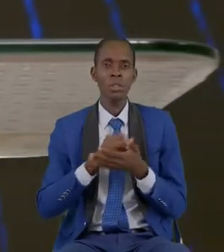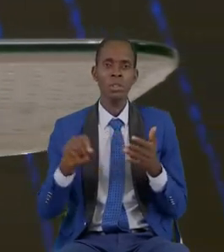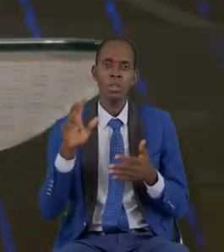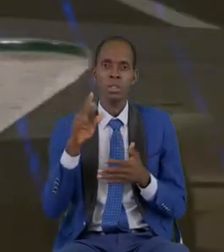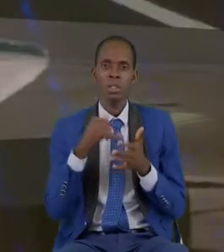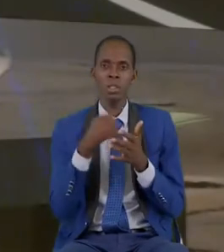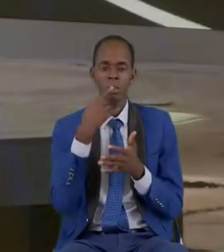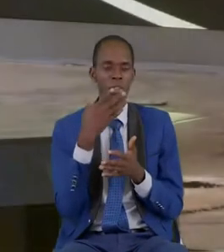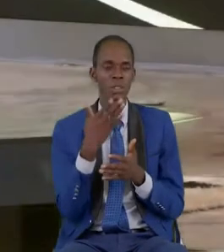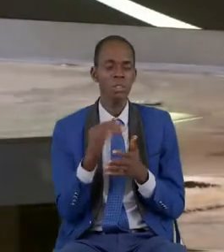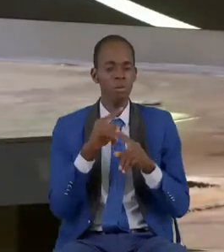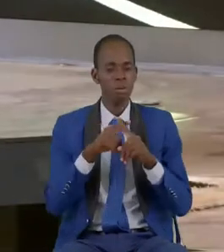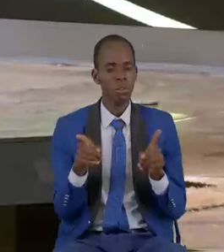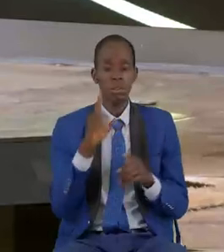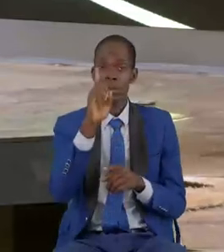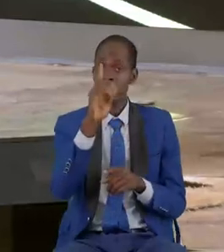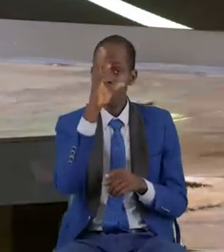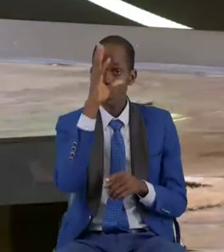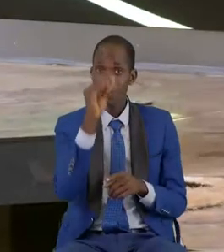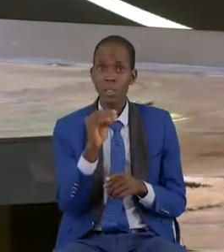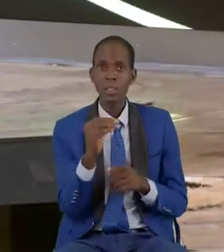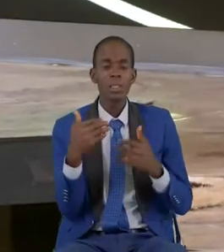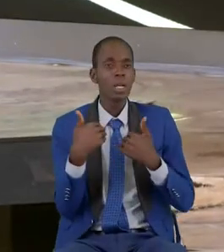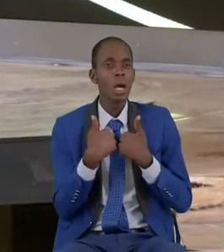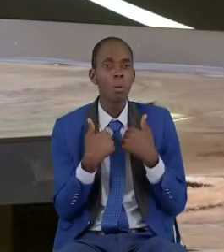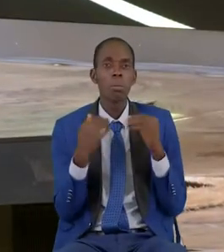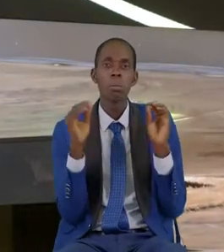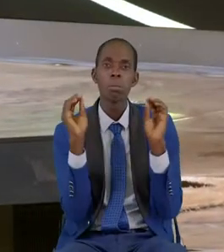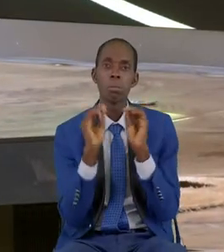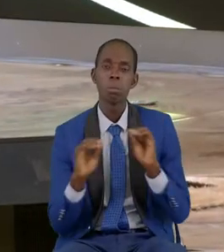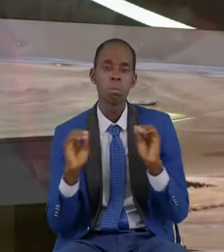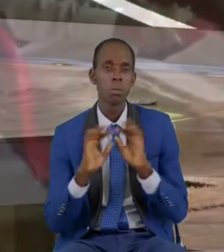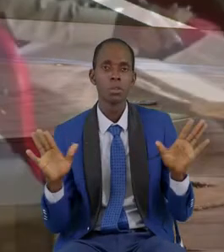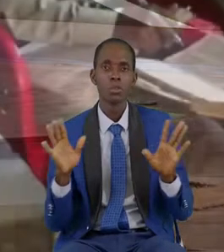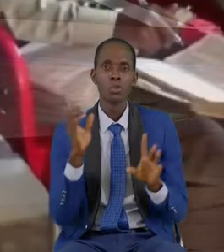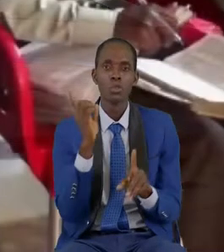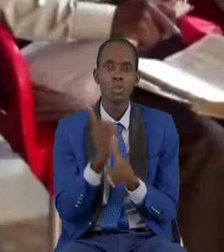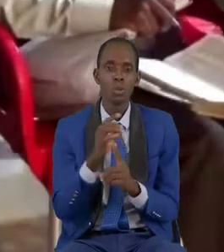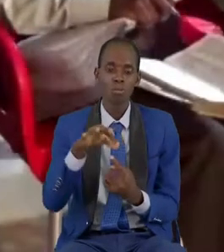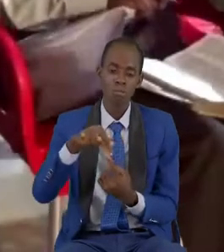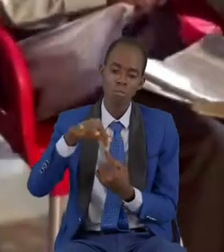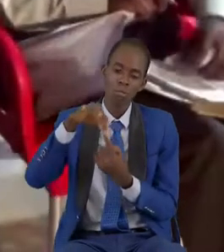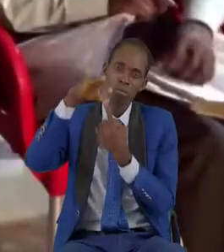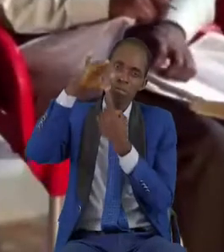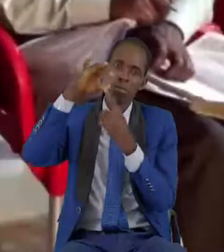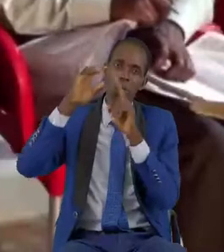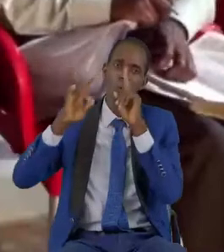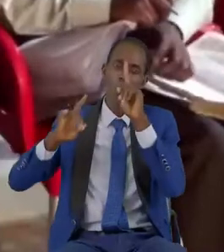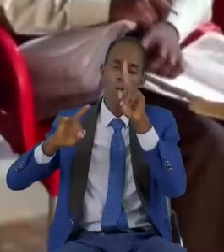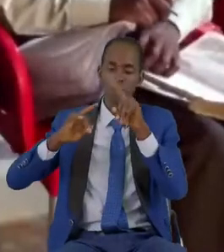but the poor man had nothing except one little ewe